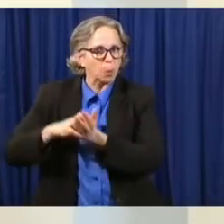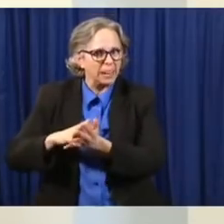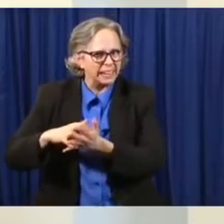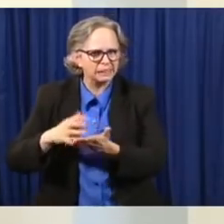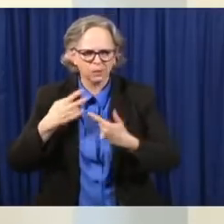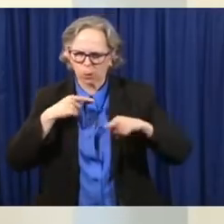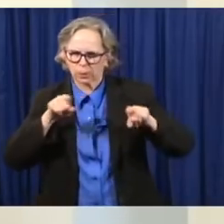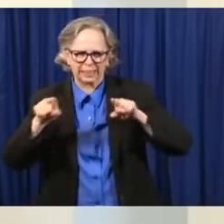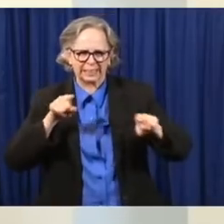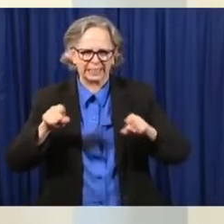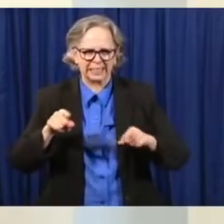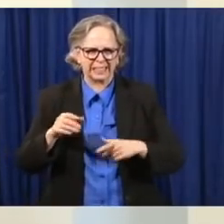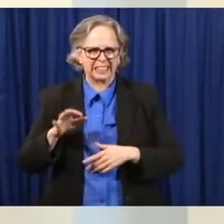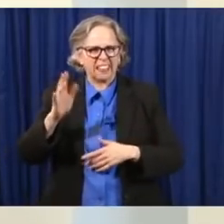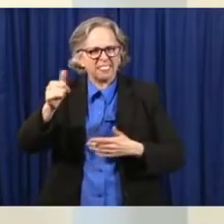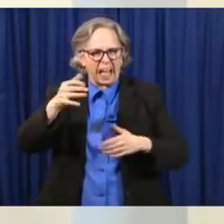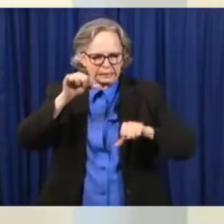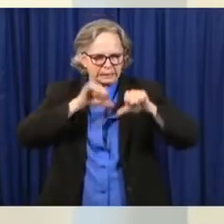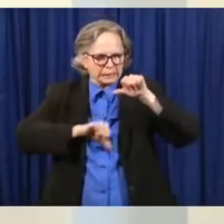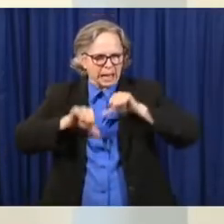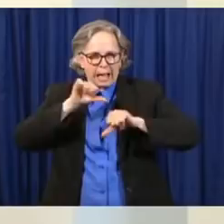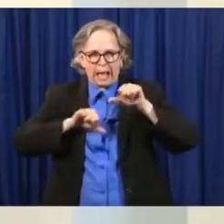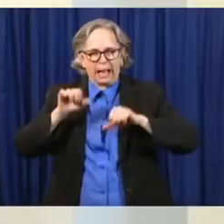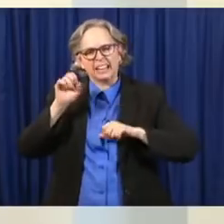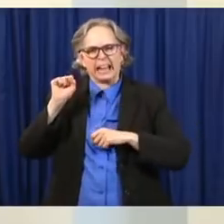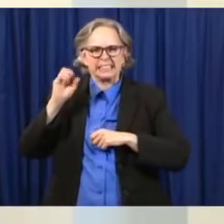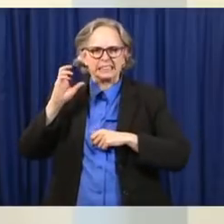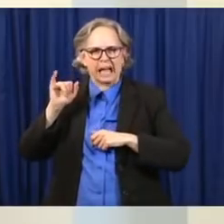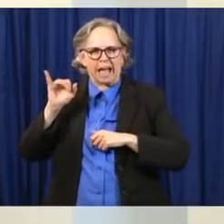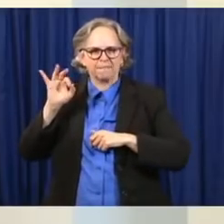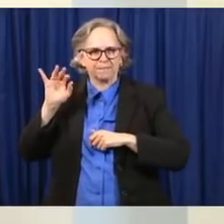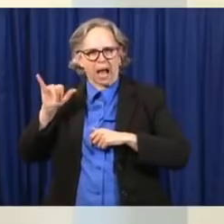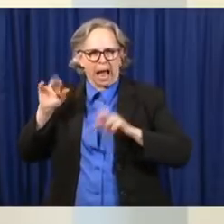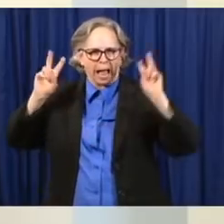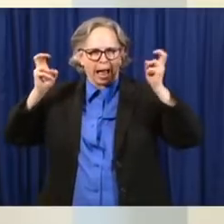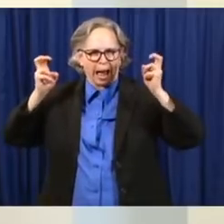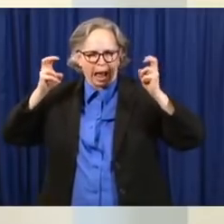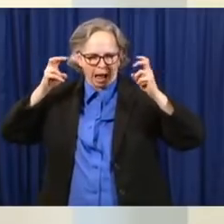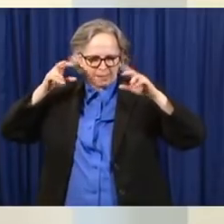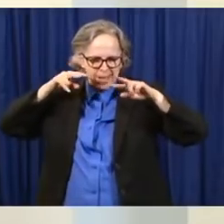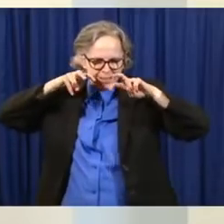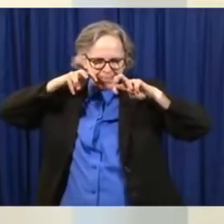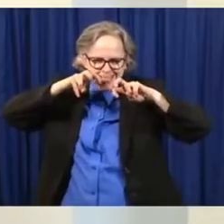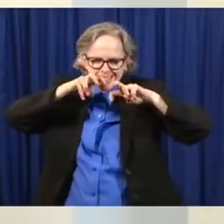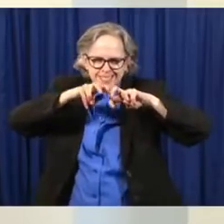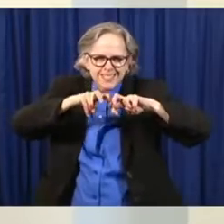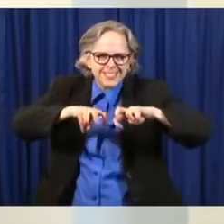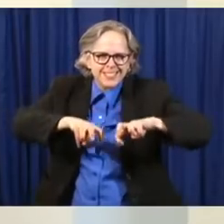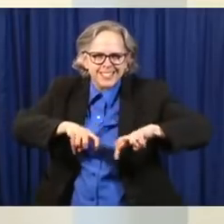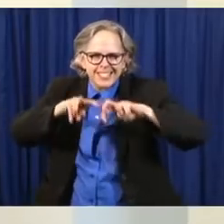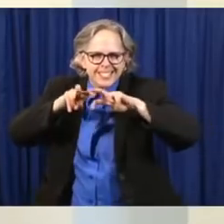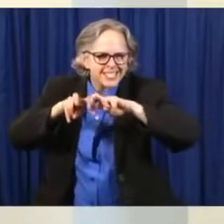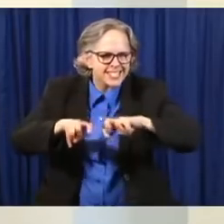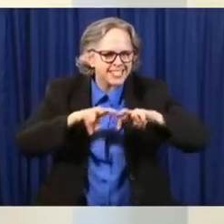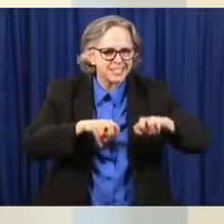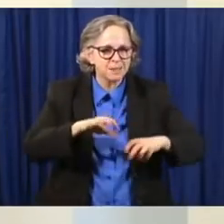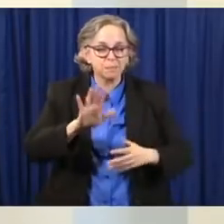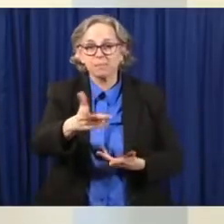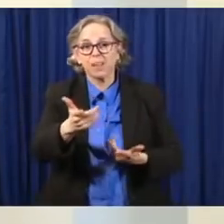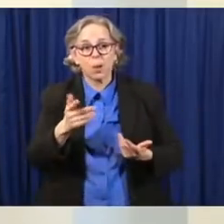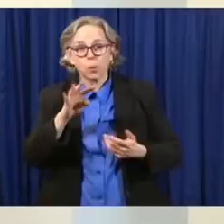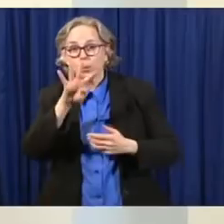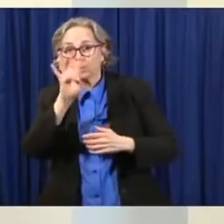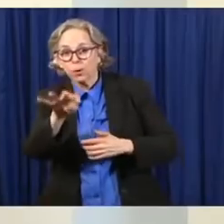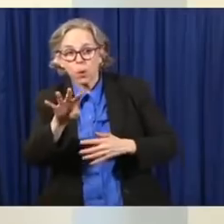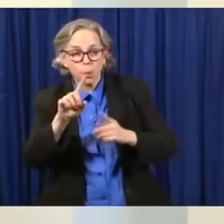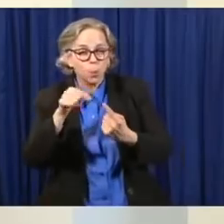is miraculous right now. I wouldn't be surprised if we get somewhere on this. Will it be in the next week or two? No, but I think all the scientists